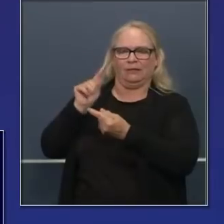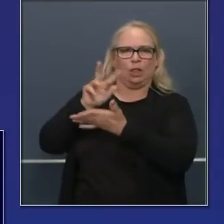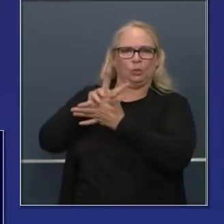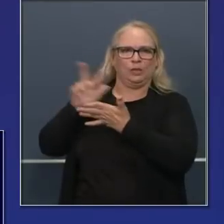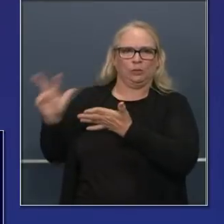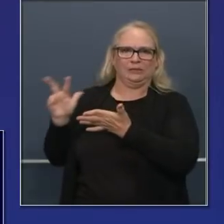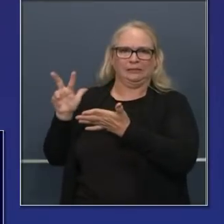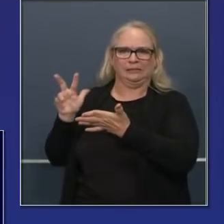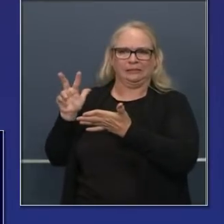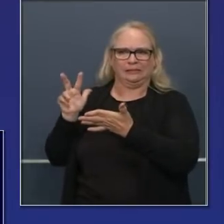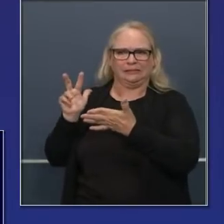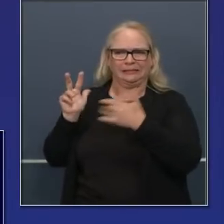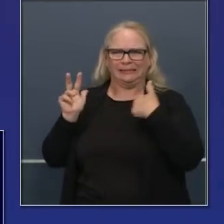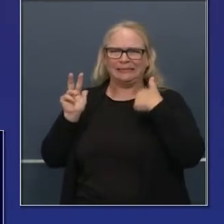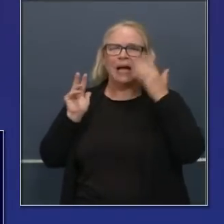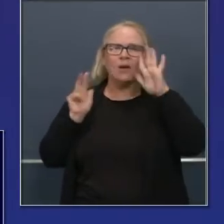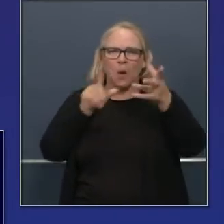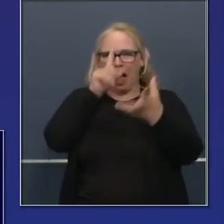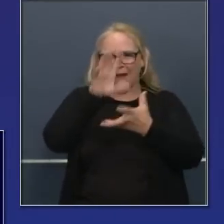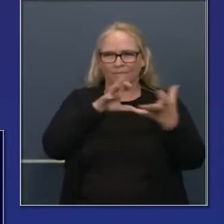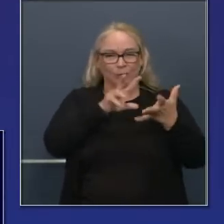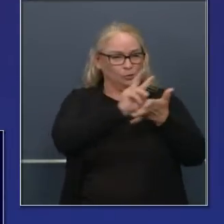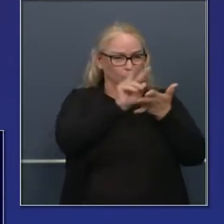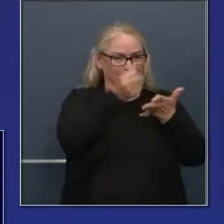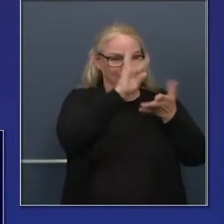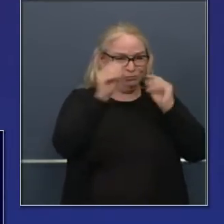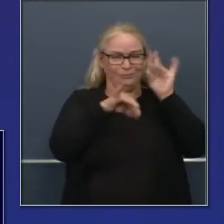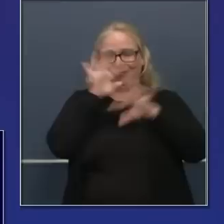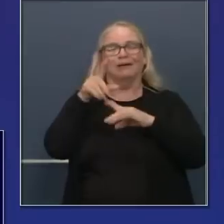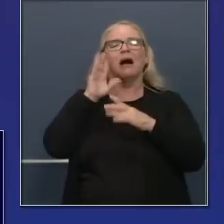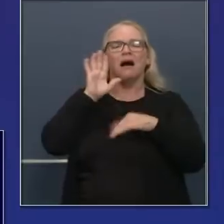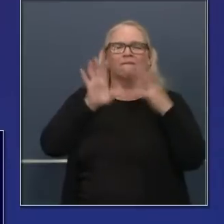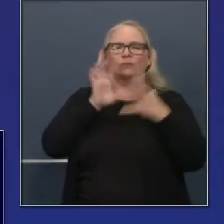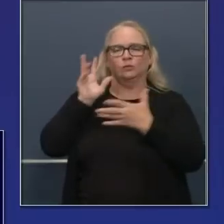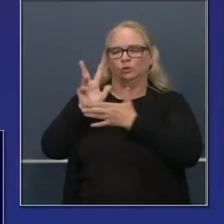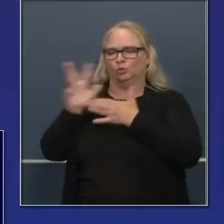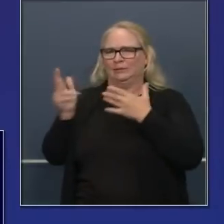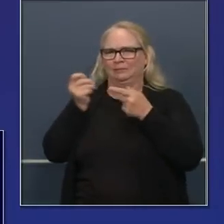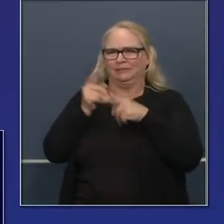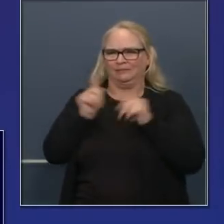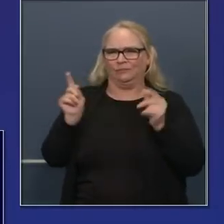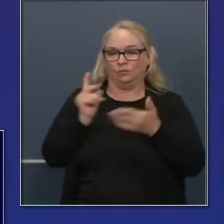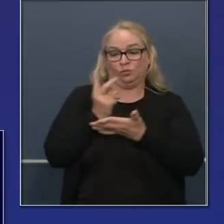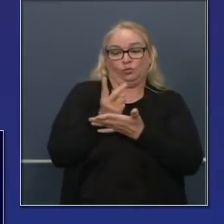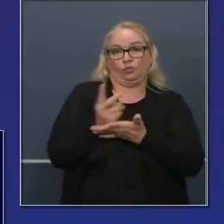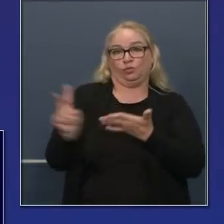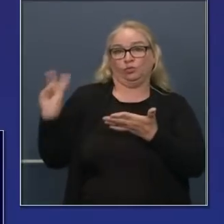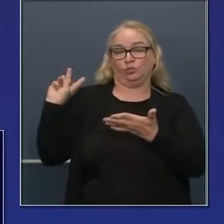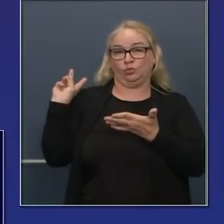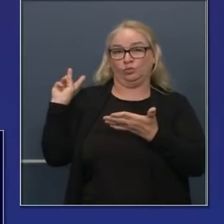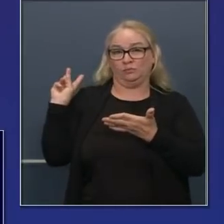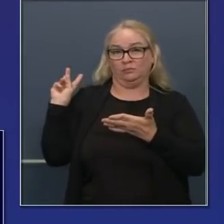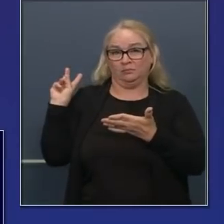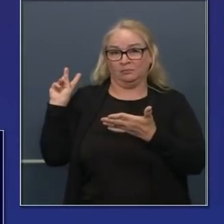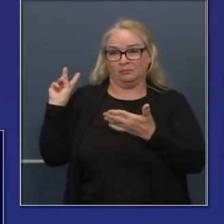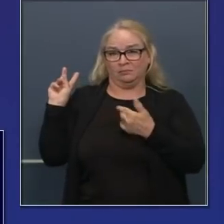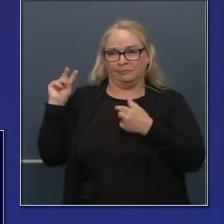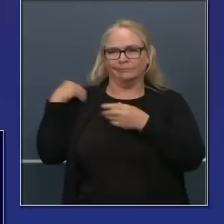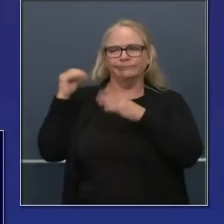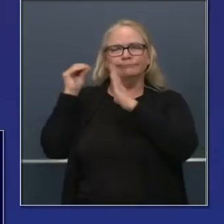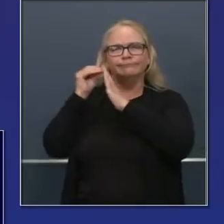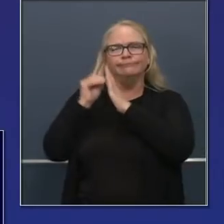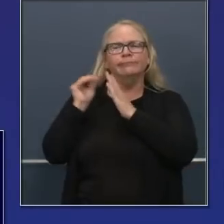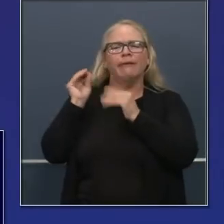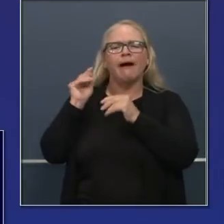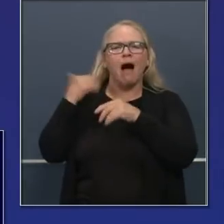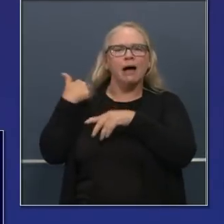without confusing you more, be more specifically. 2 weeks ago, we put up on Monday our hospitalization numbers. It said we were increasing